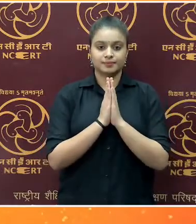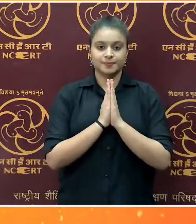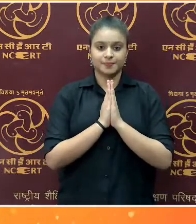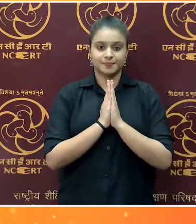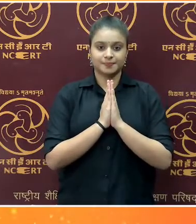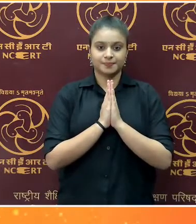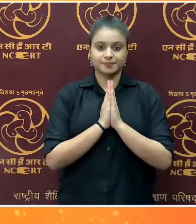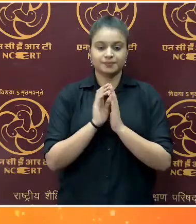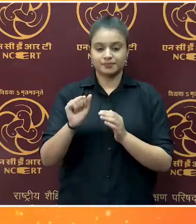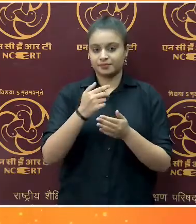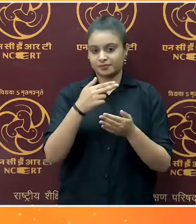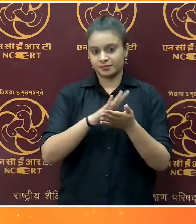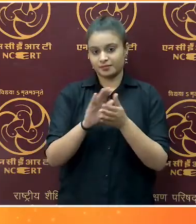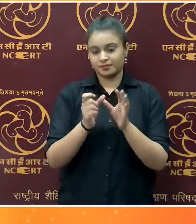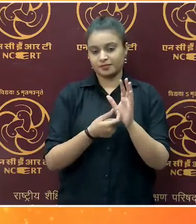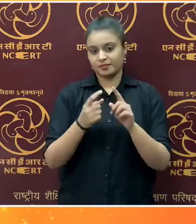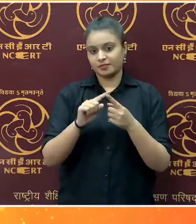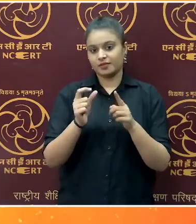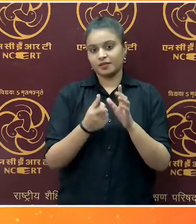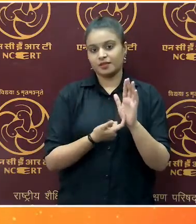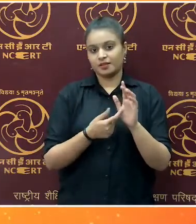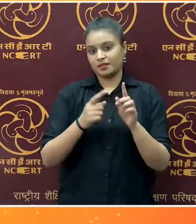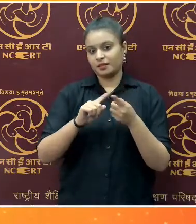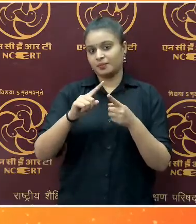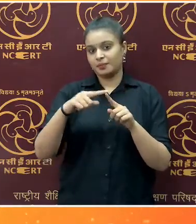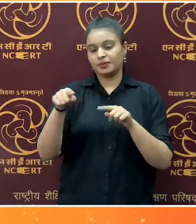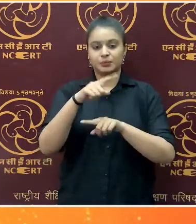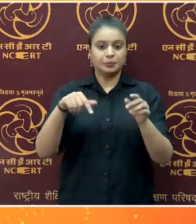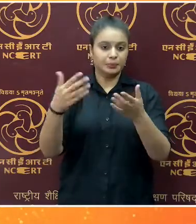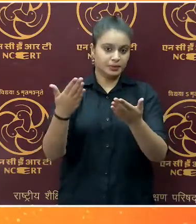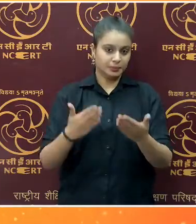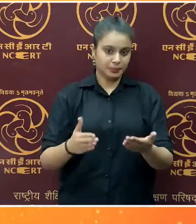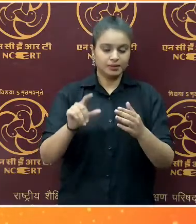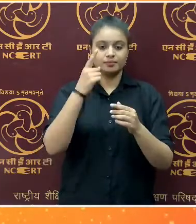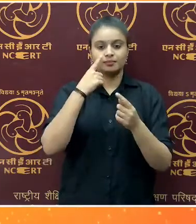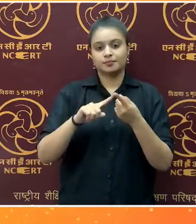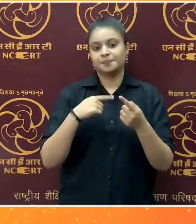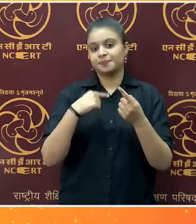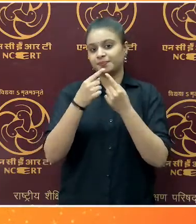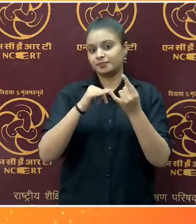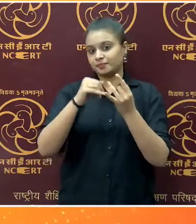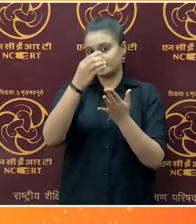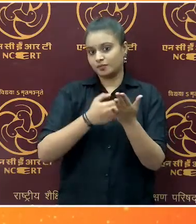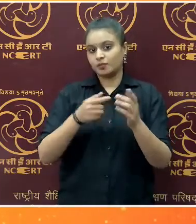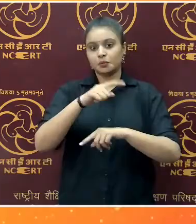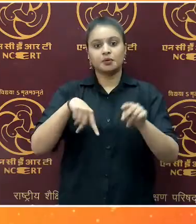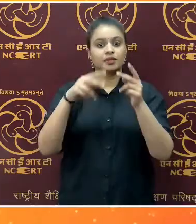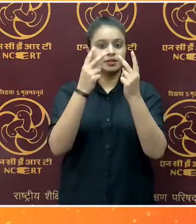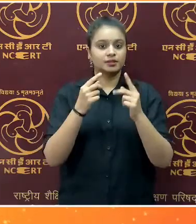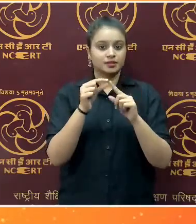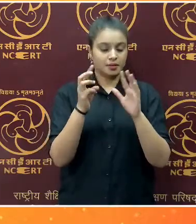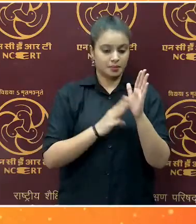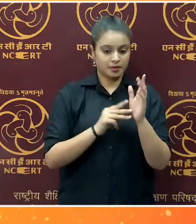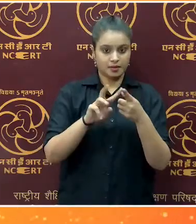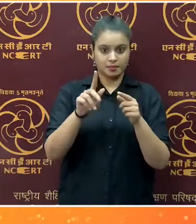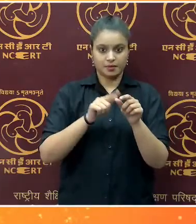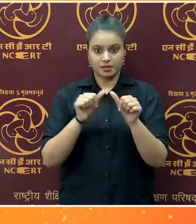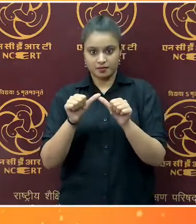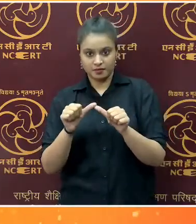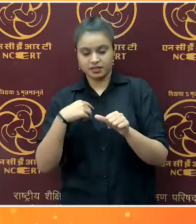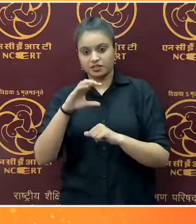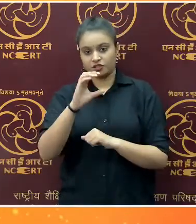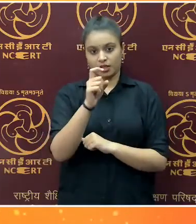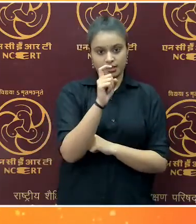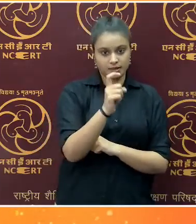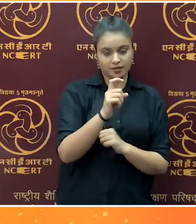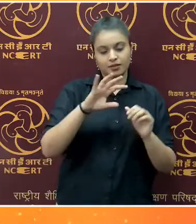Namaskar. I'm Harpreet Kaur and I welcome you all to a live and interactive session. You are watching us on PME Vidya, channel number 7